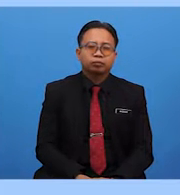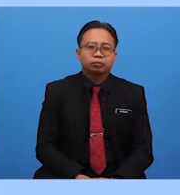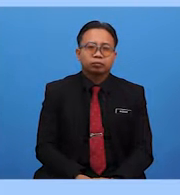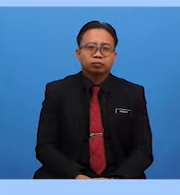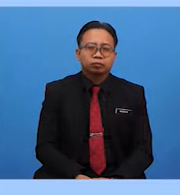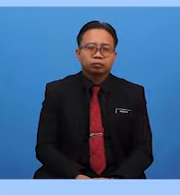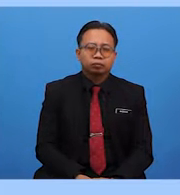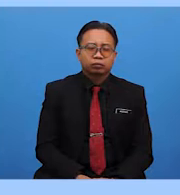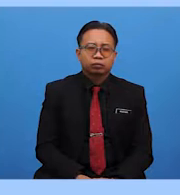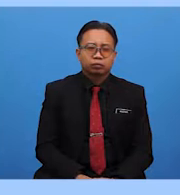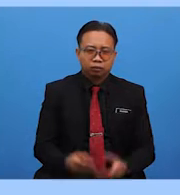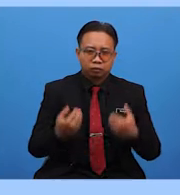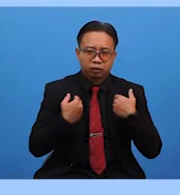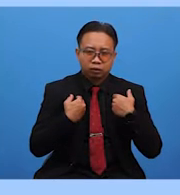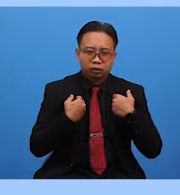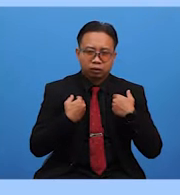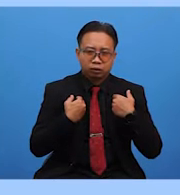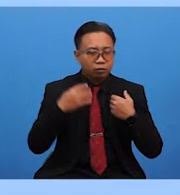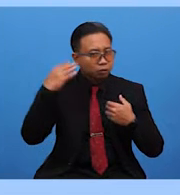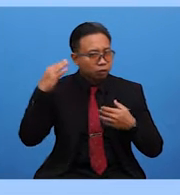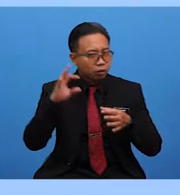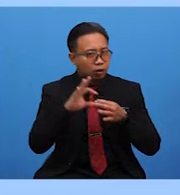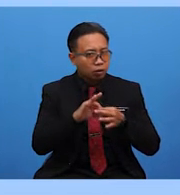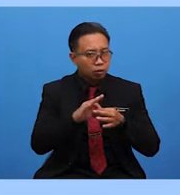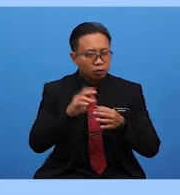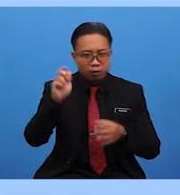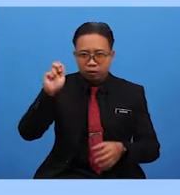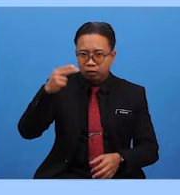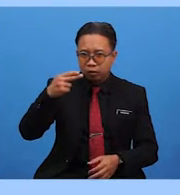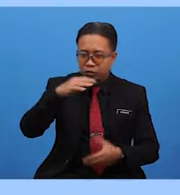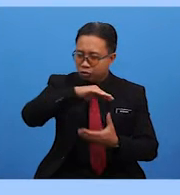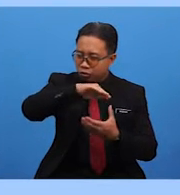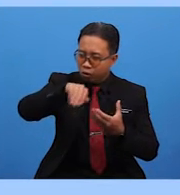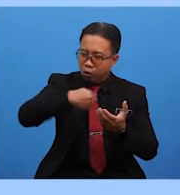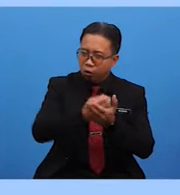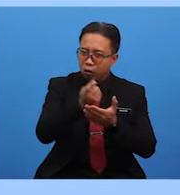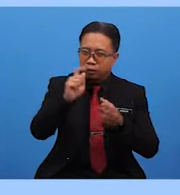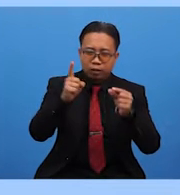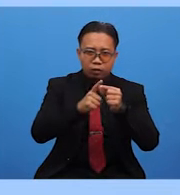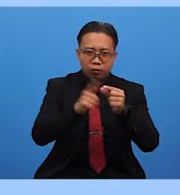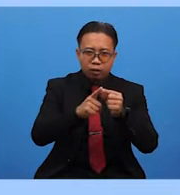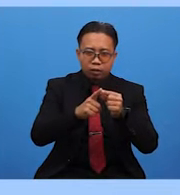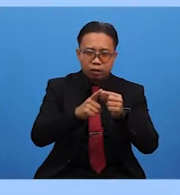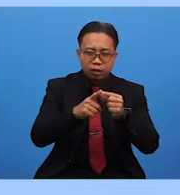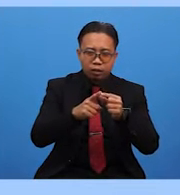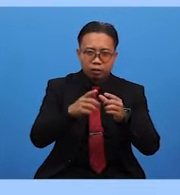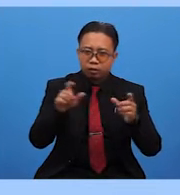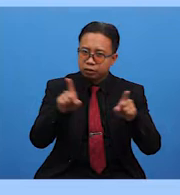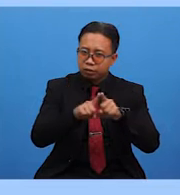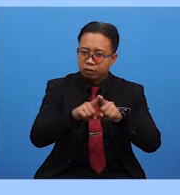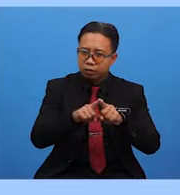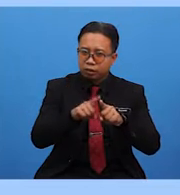Did you hear the thicker sound of the sound in all the words like weather?